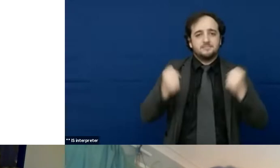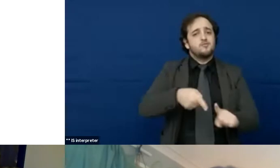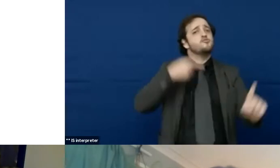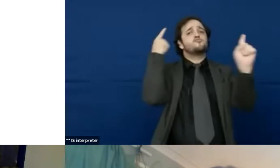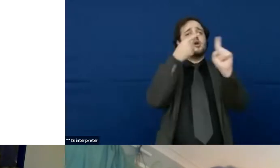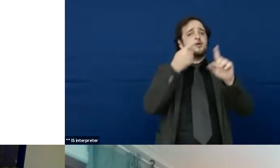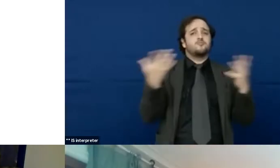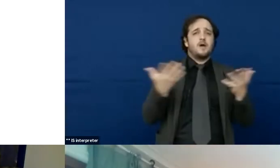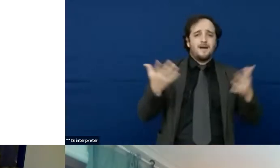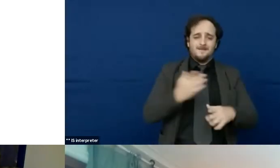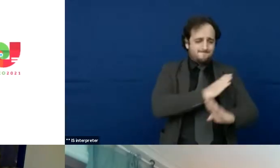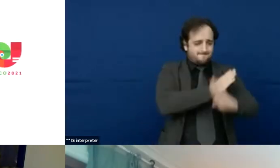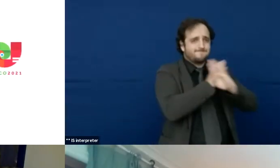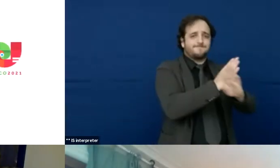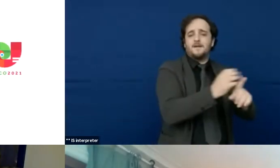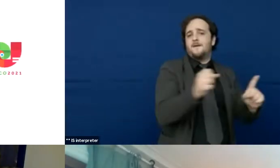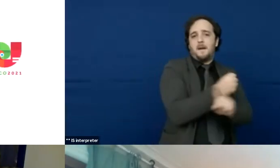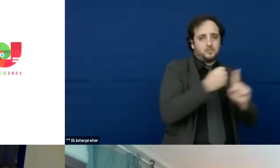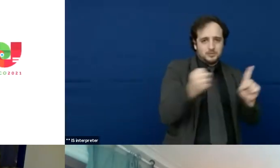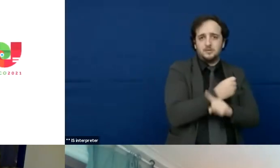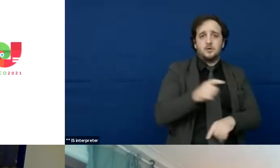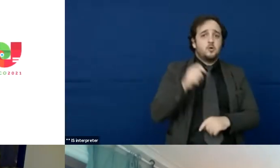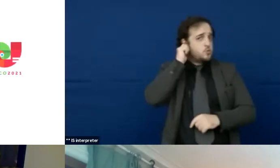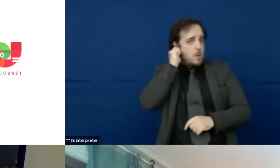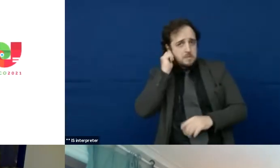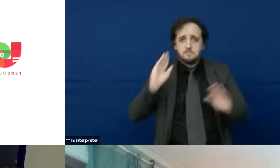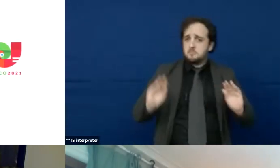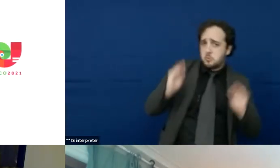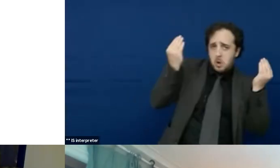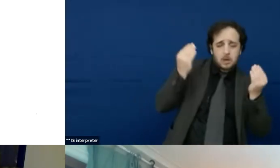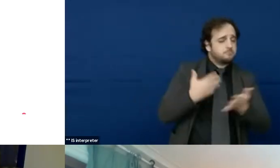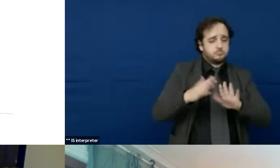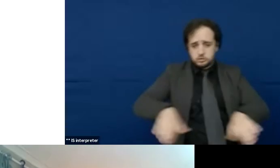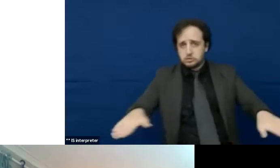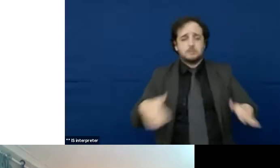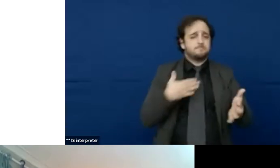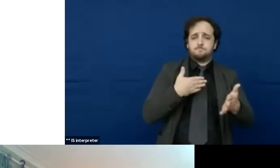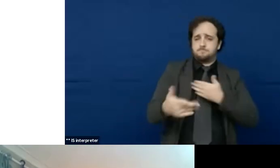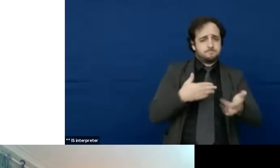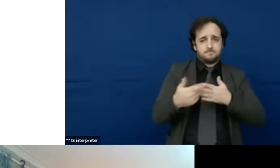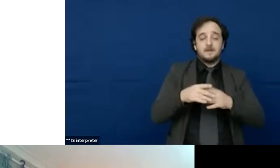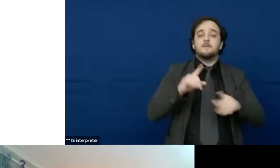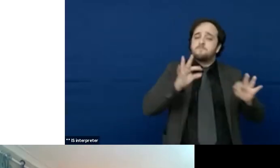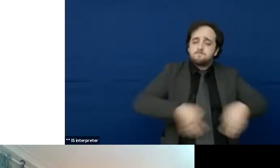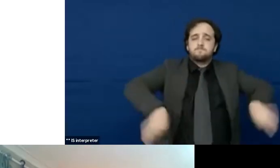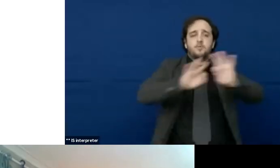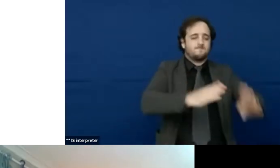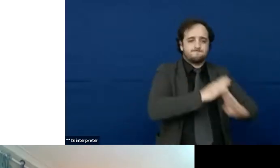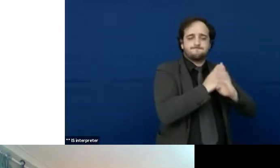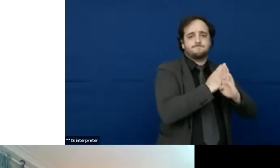Thank you so much, Gabrielle, for this excellent overview of the blueprint. I hope we gave our